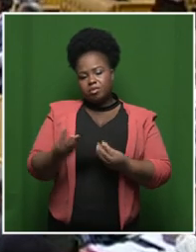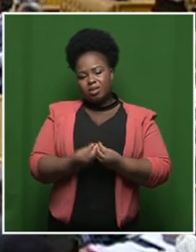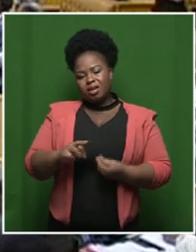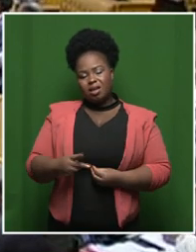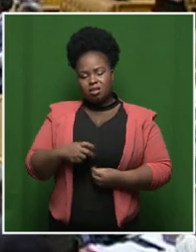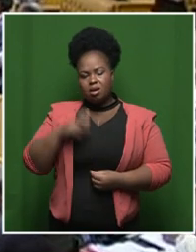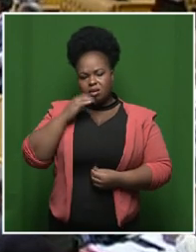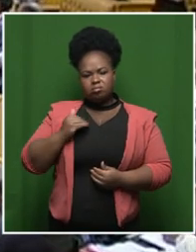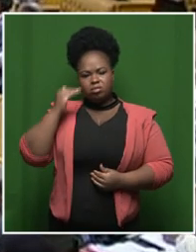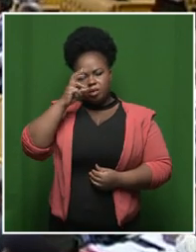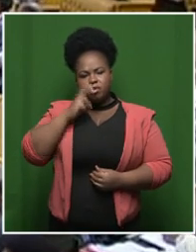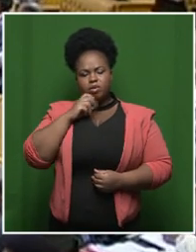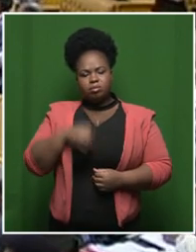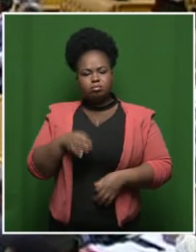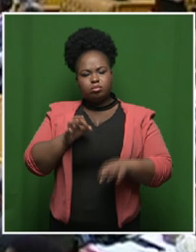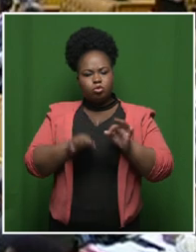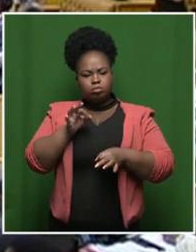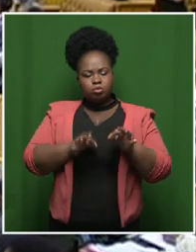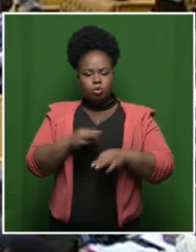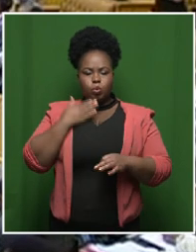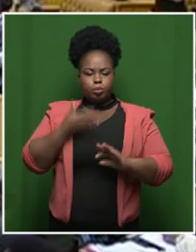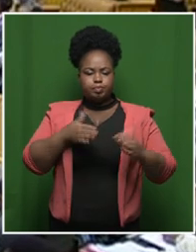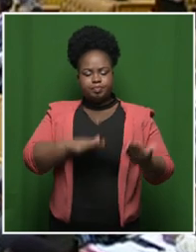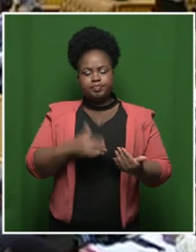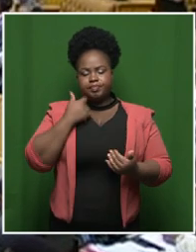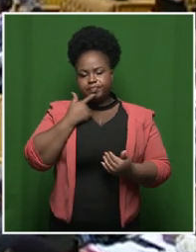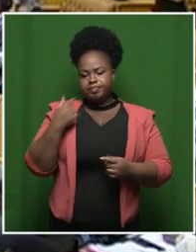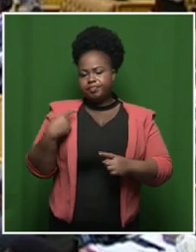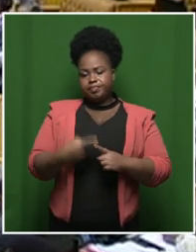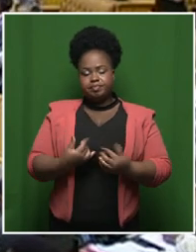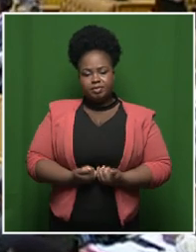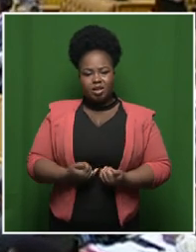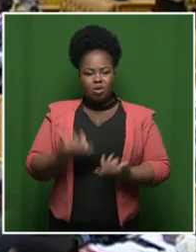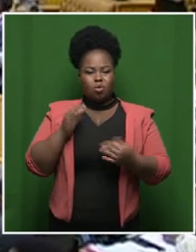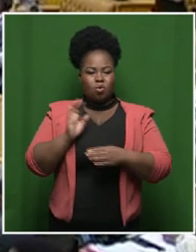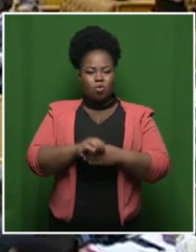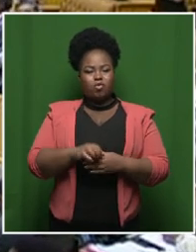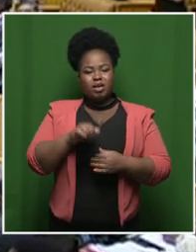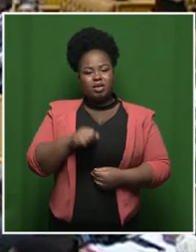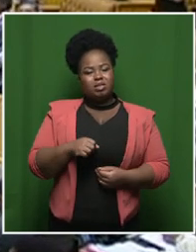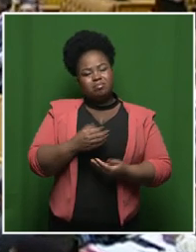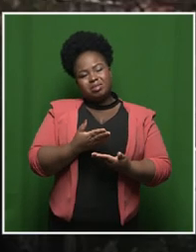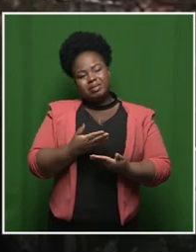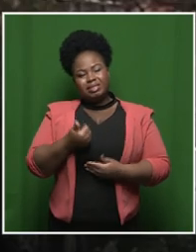politicians, former and current MPs who passed on recently. At least more than half a dozen of them